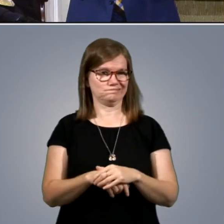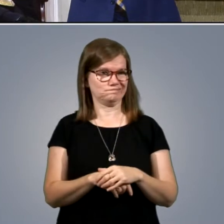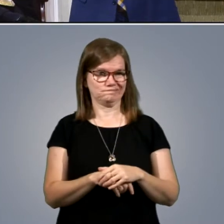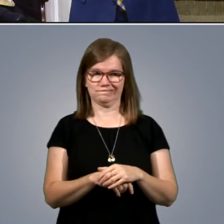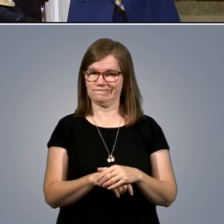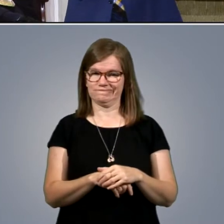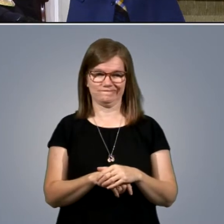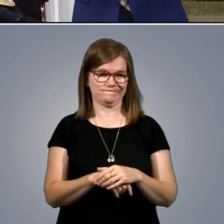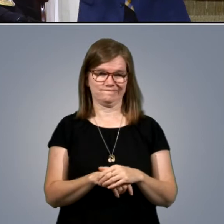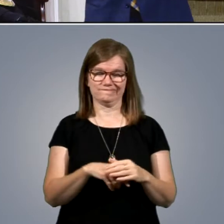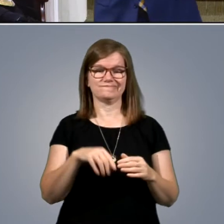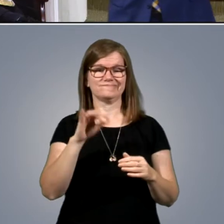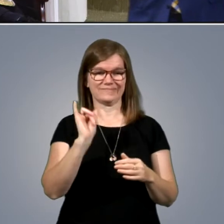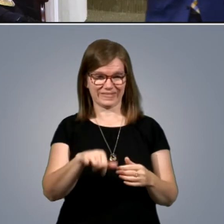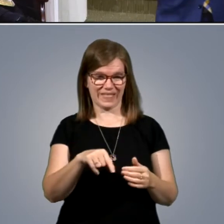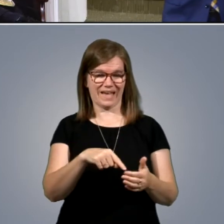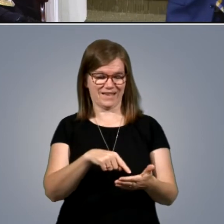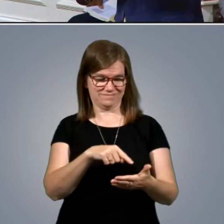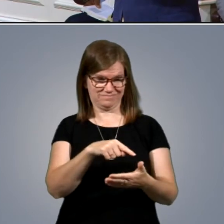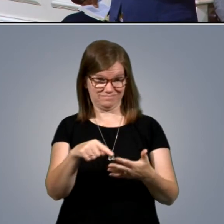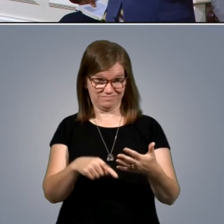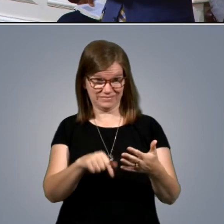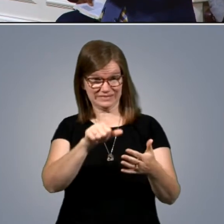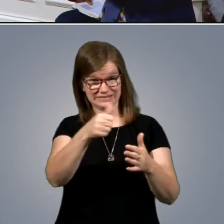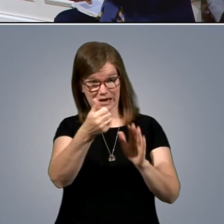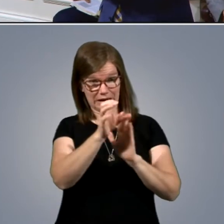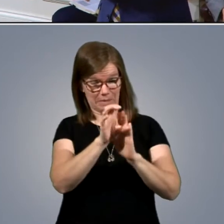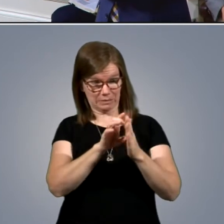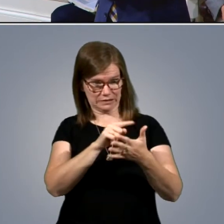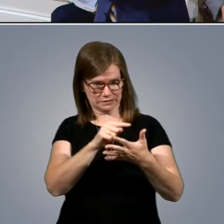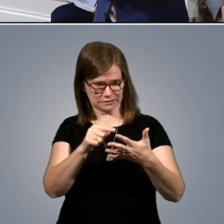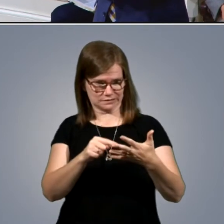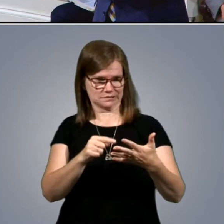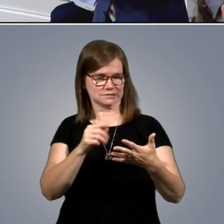They are our schoolmaster to show us you need Jesus.